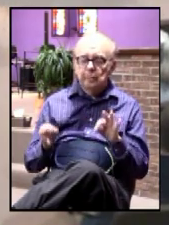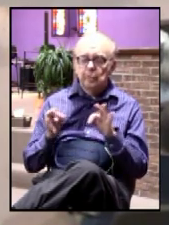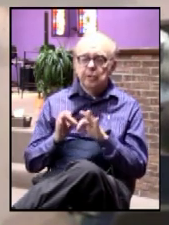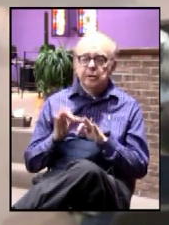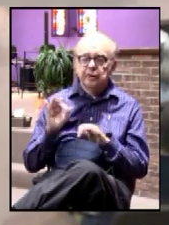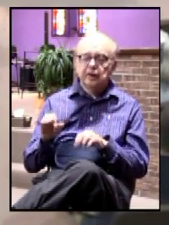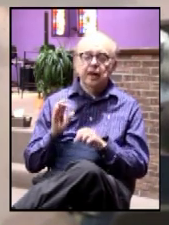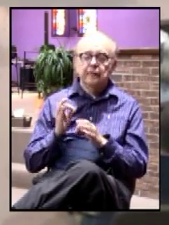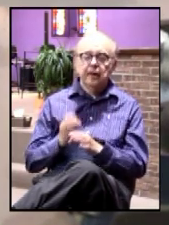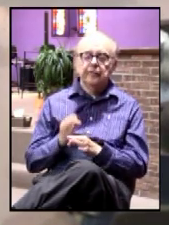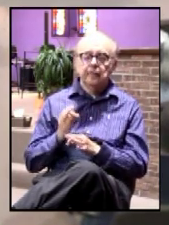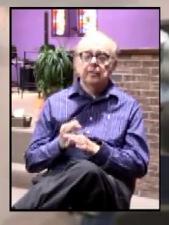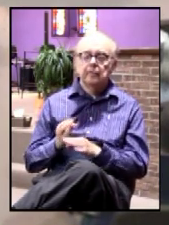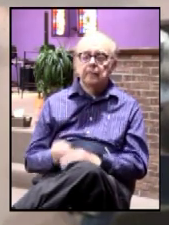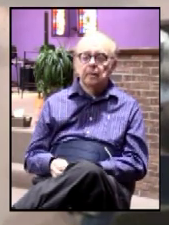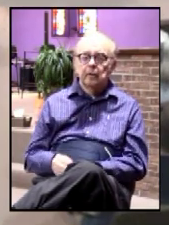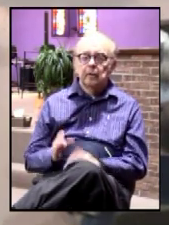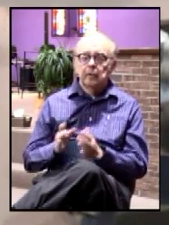matter.